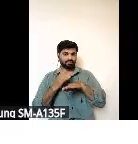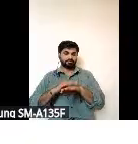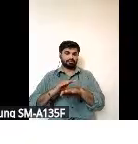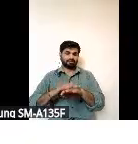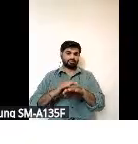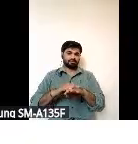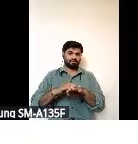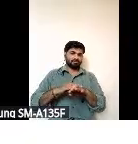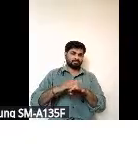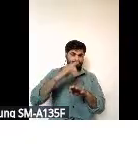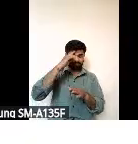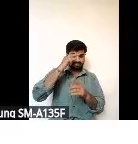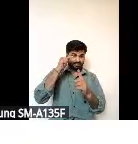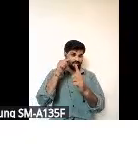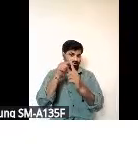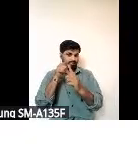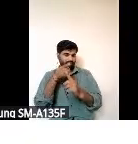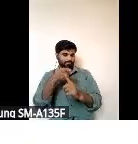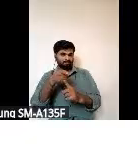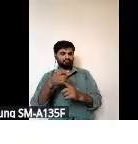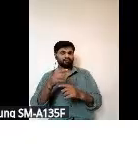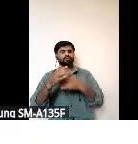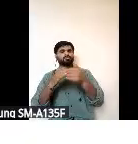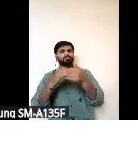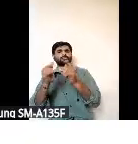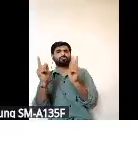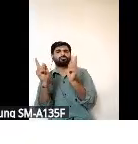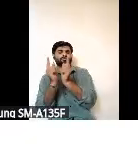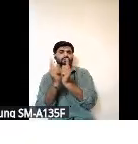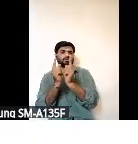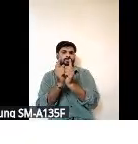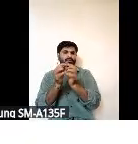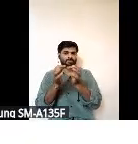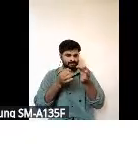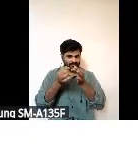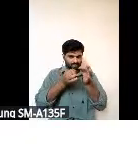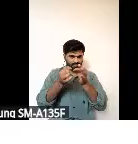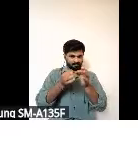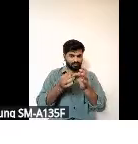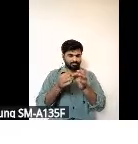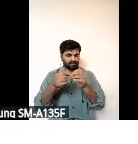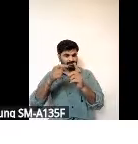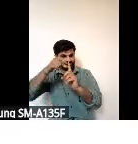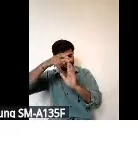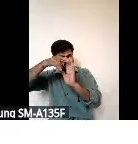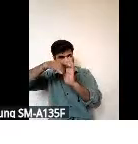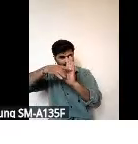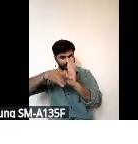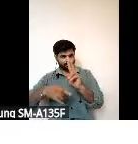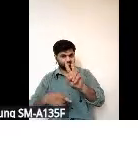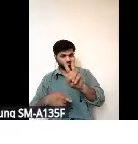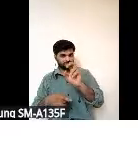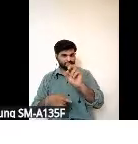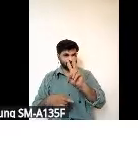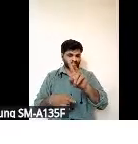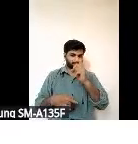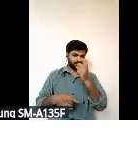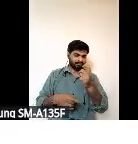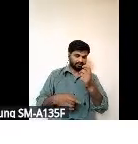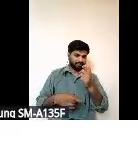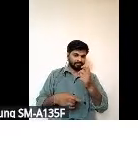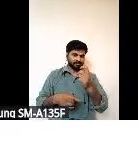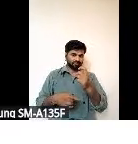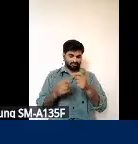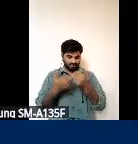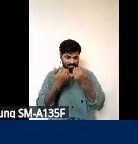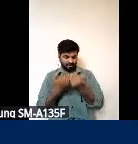of differentiation between the data of 2027 census and 2011 census. That's where we stand right now. Pratik,